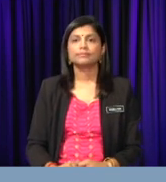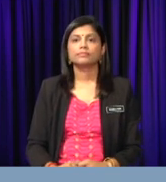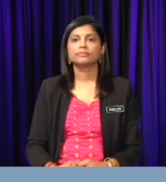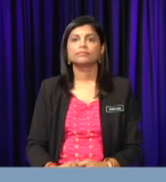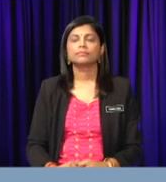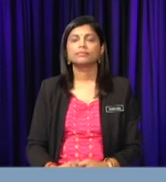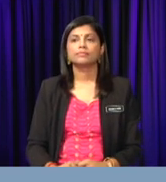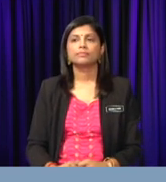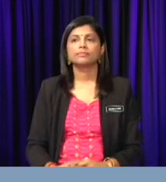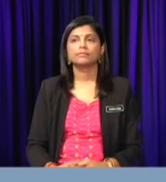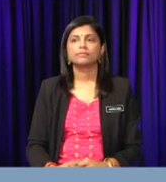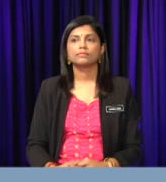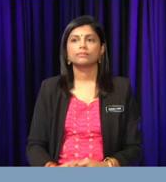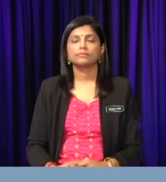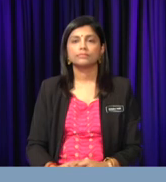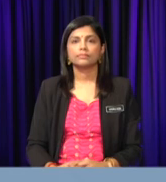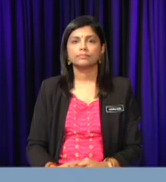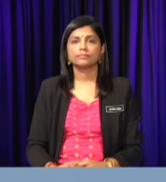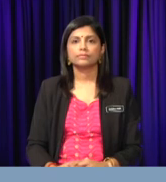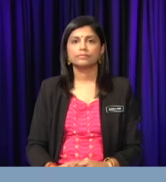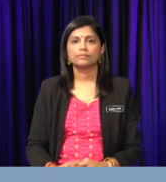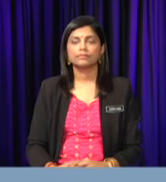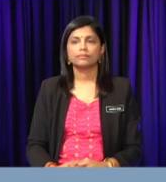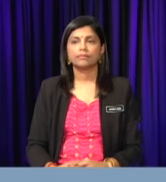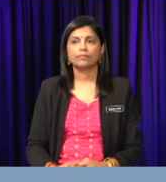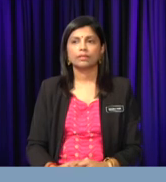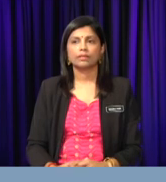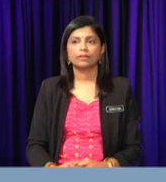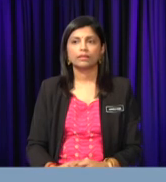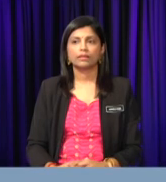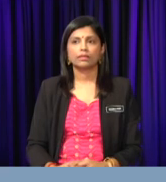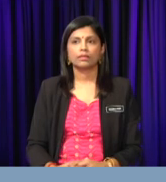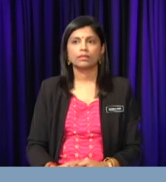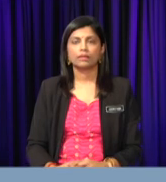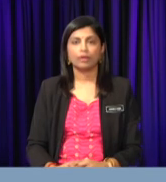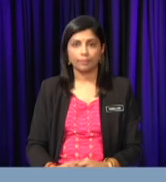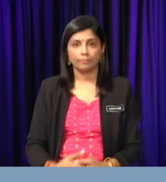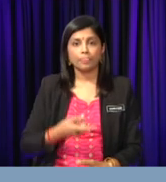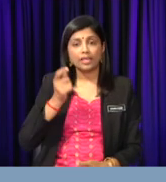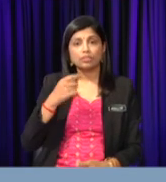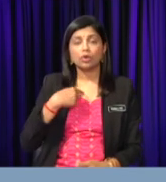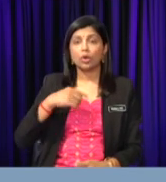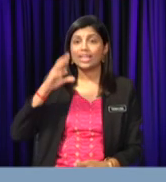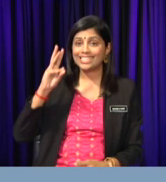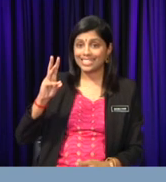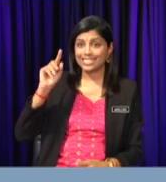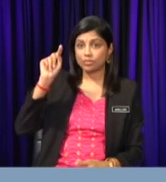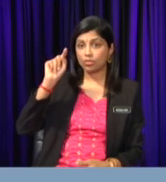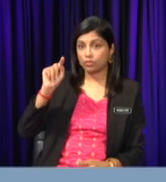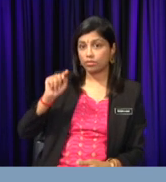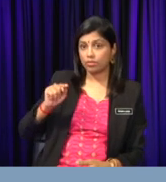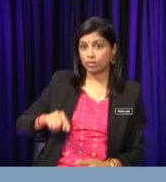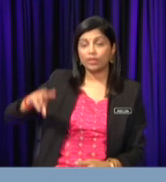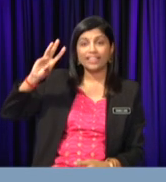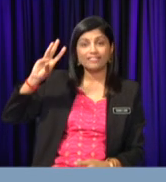topic. Mm-hmm. So this is where some kind of planning, okay, some kind of planning